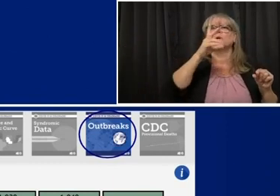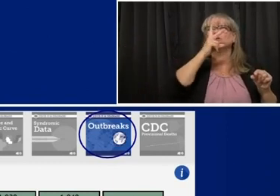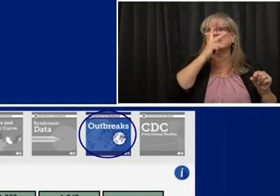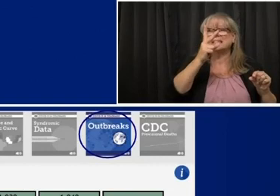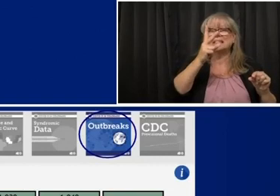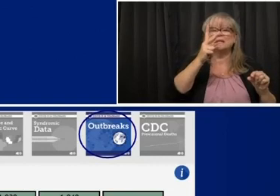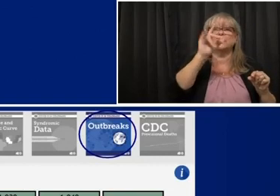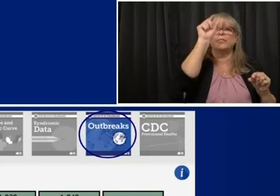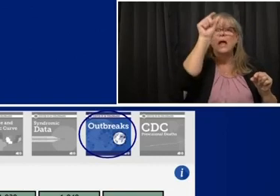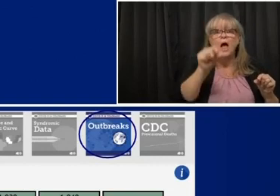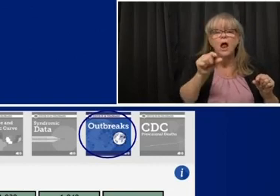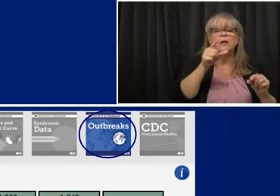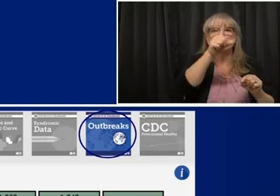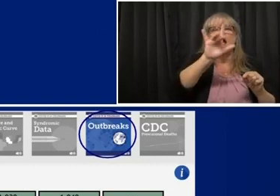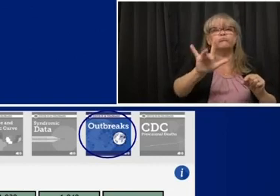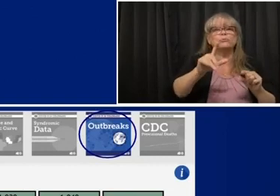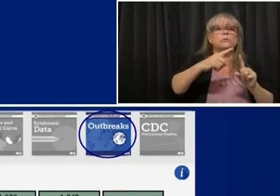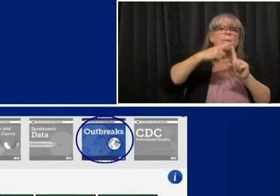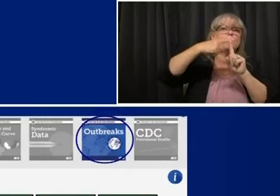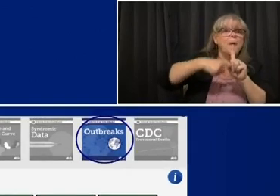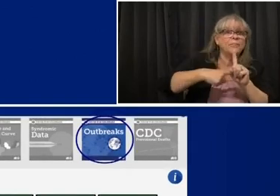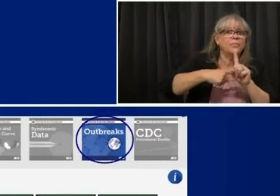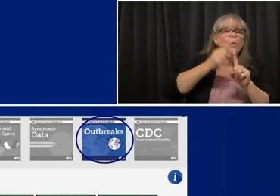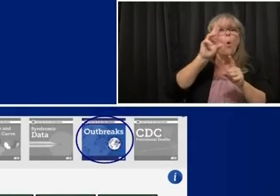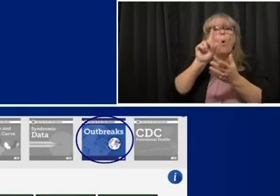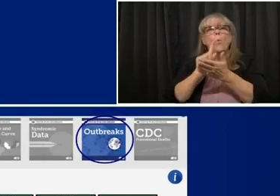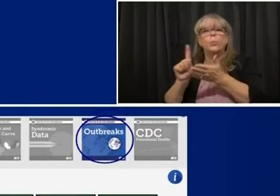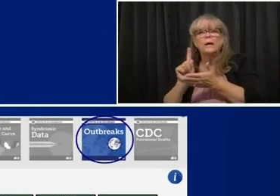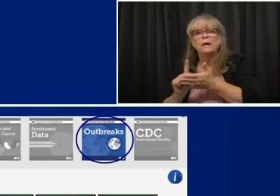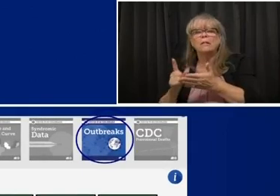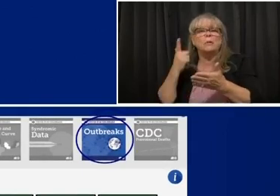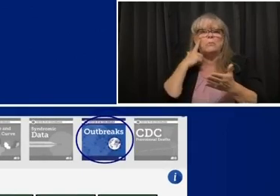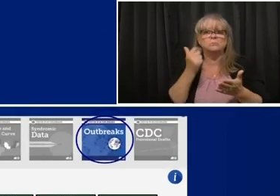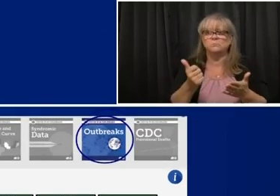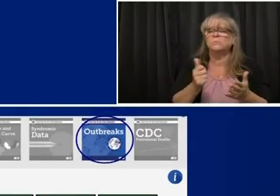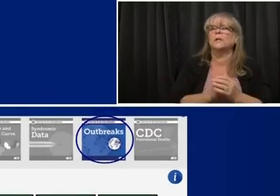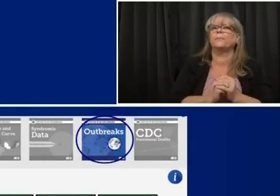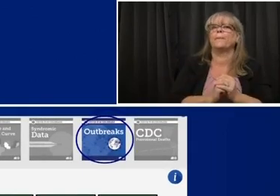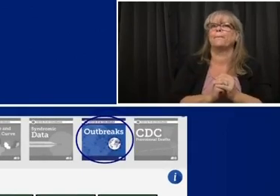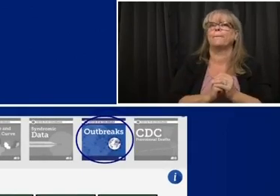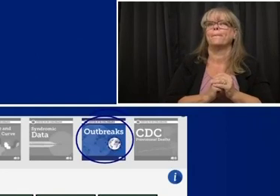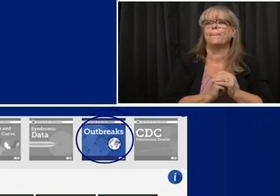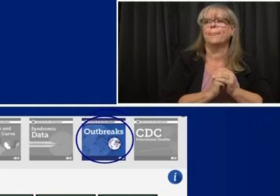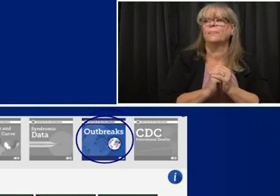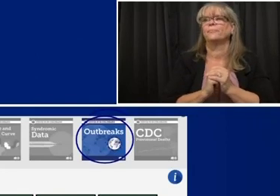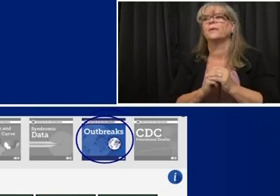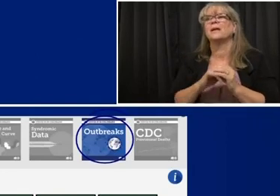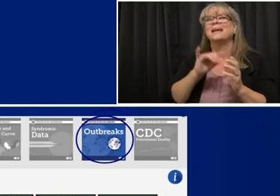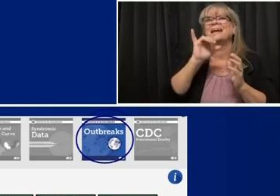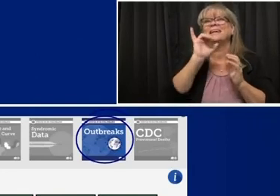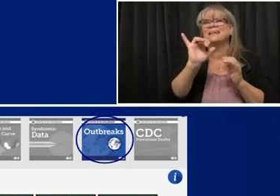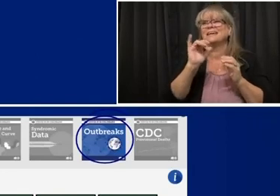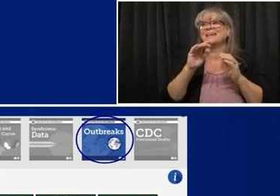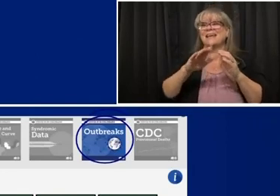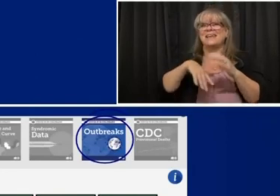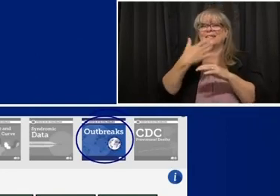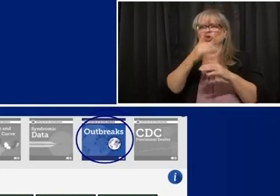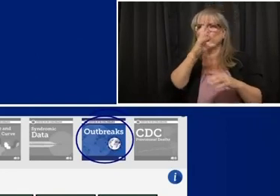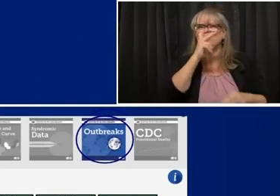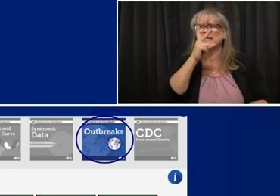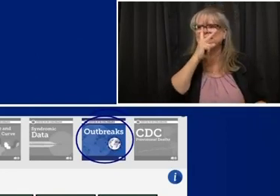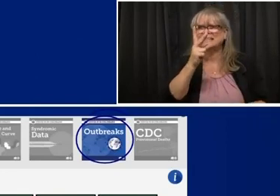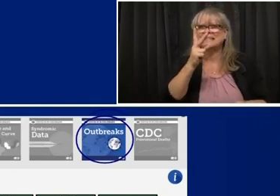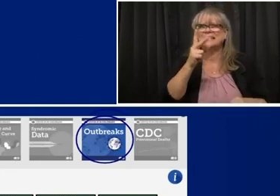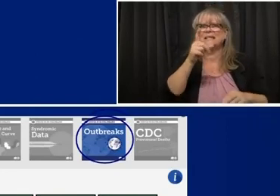is data on a weekly basis. Next slide. And next, you can also visualize outbreak data at the